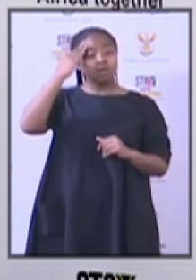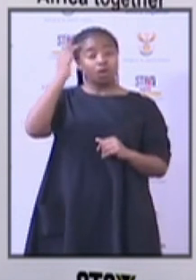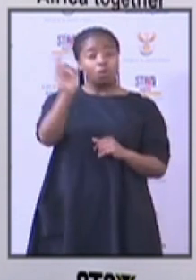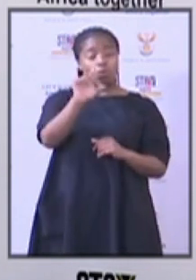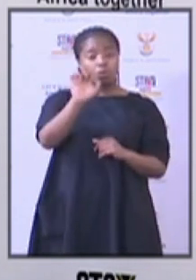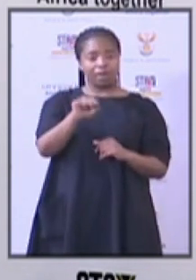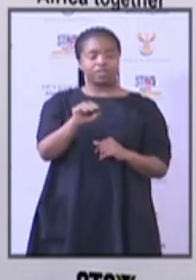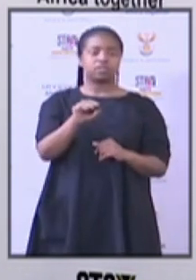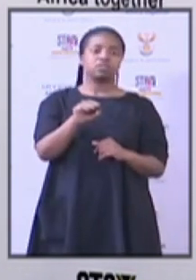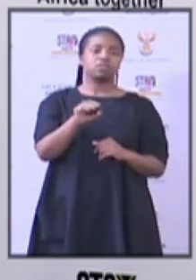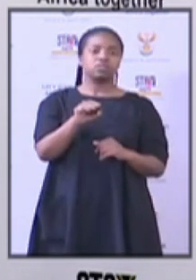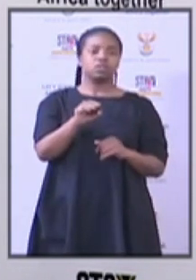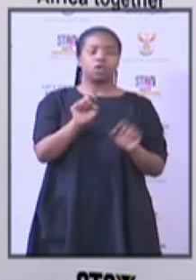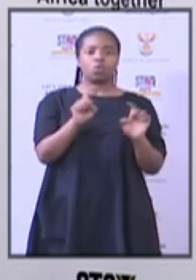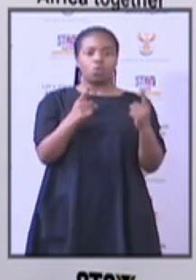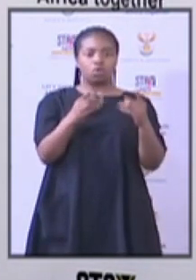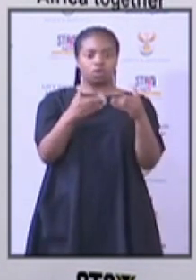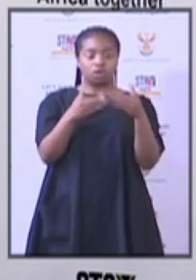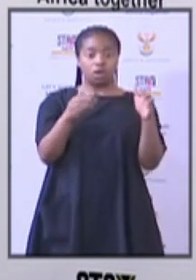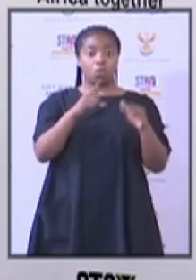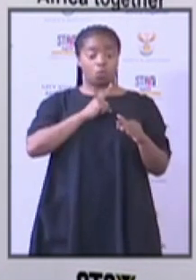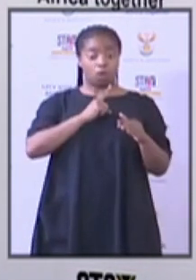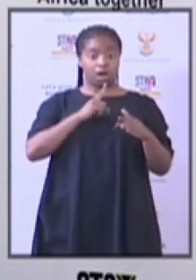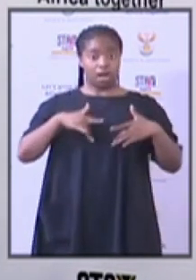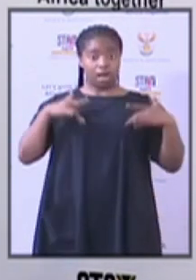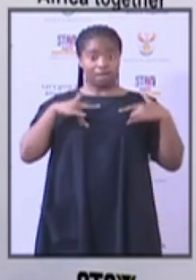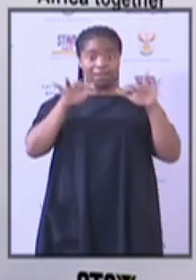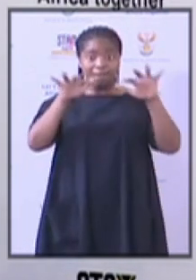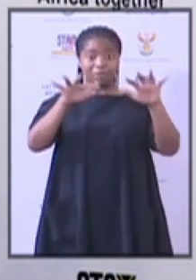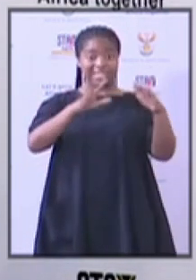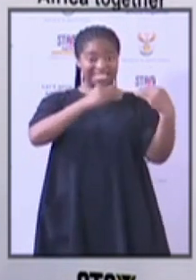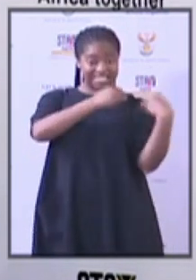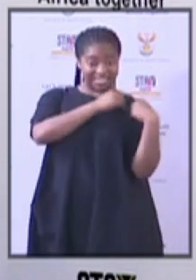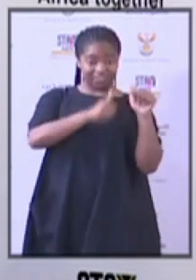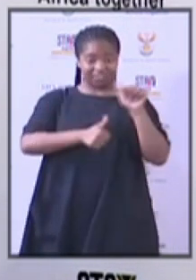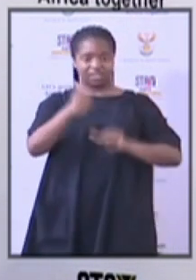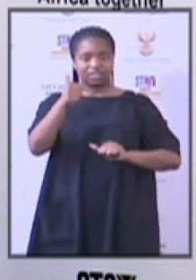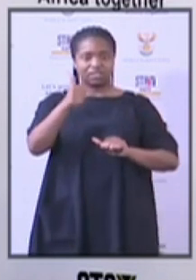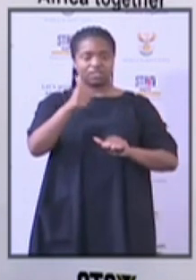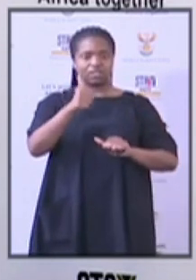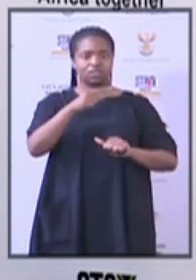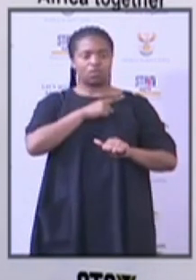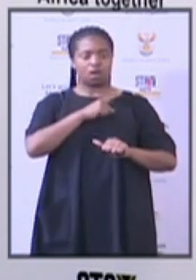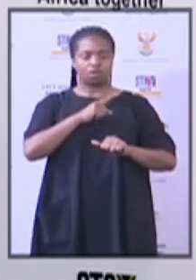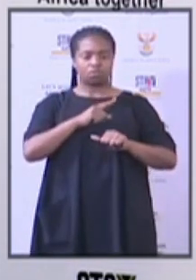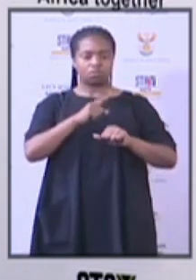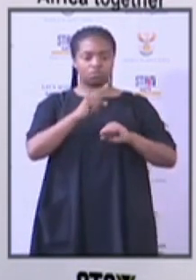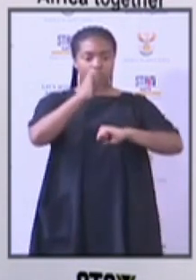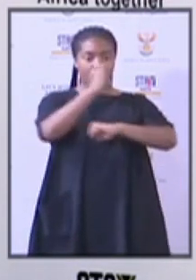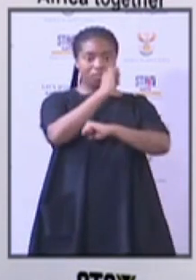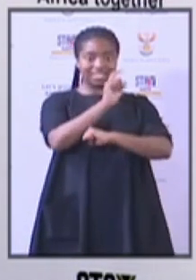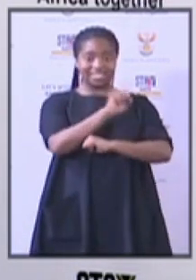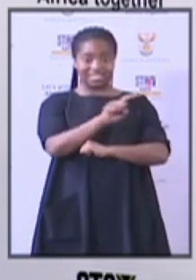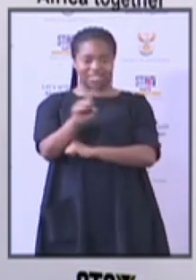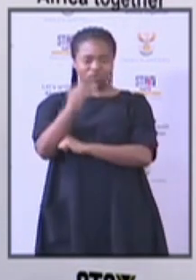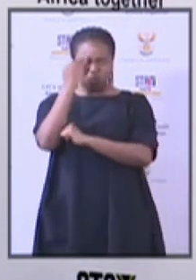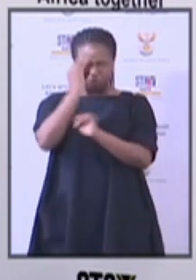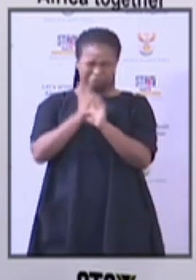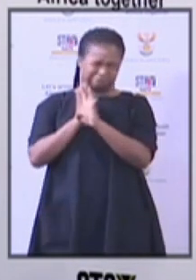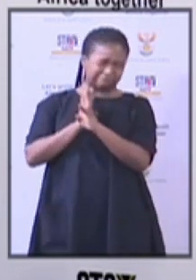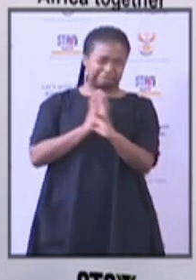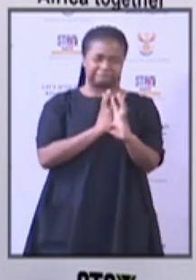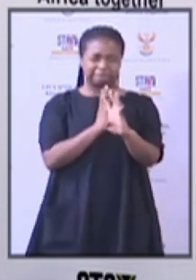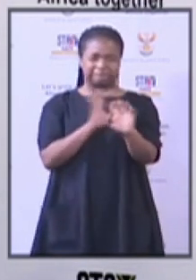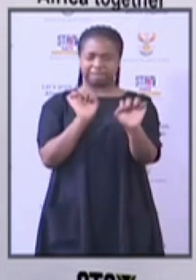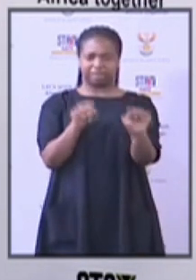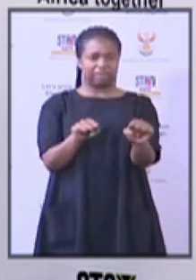leka ka matla go boloka maphelo a batho ka gore ka mo kgorong ya rena ya Home Affairs go a tlalwa ka gore